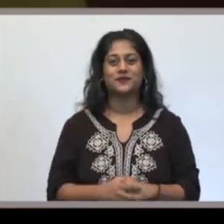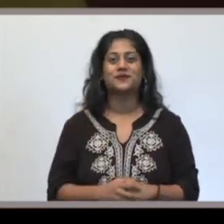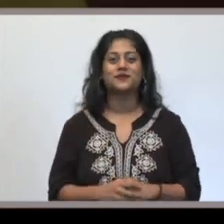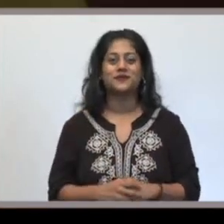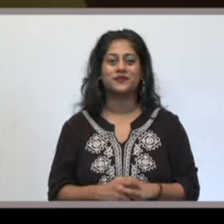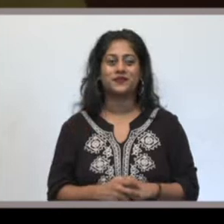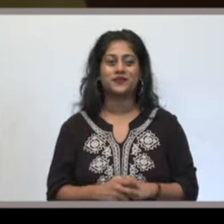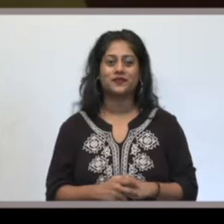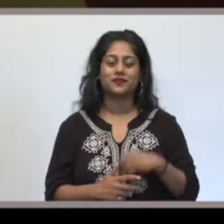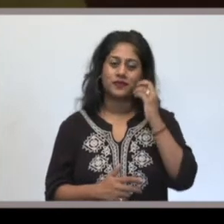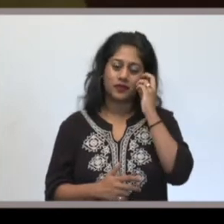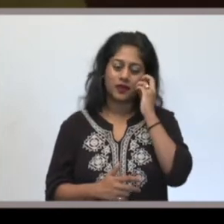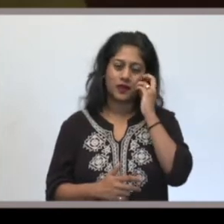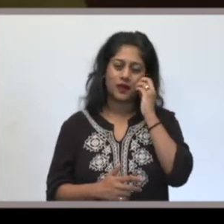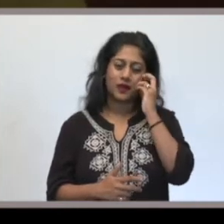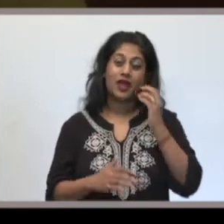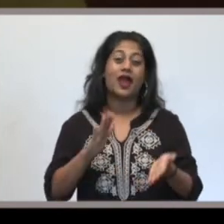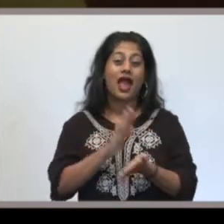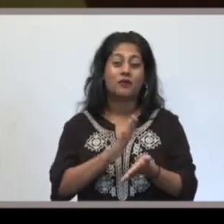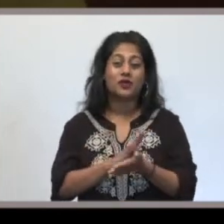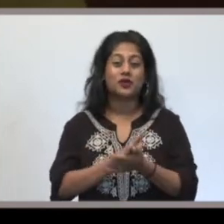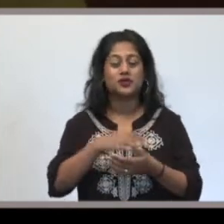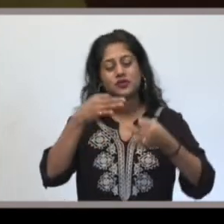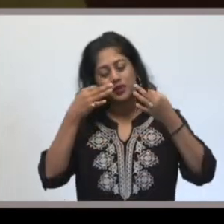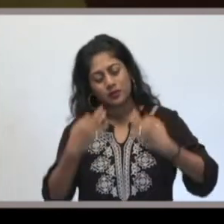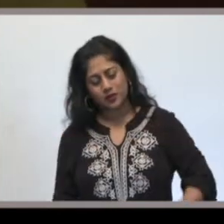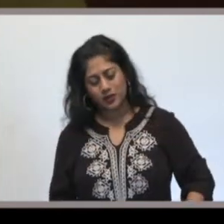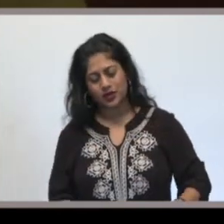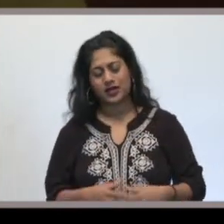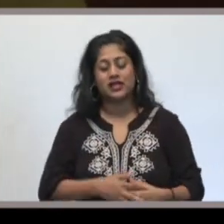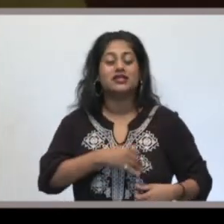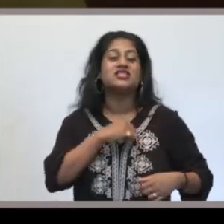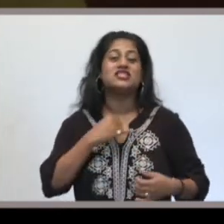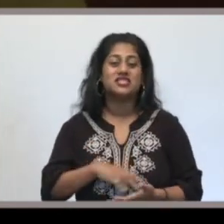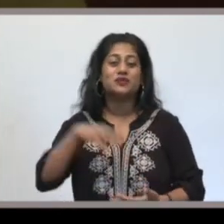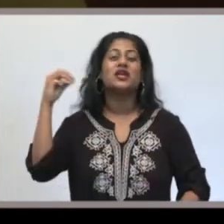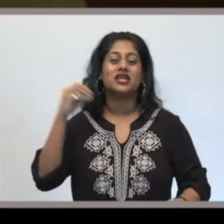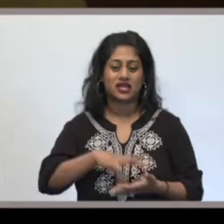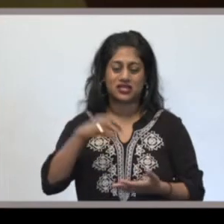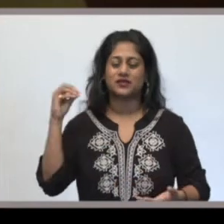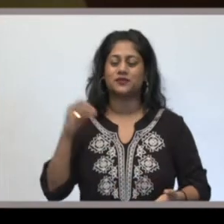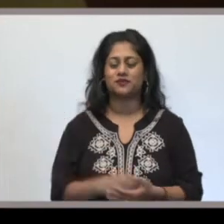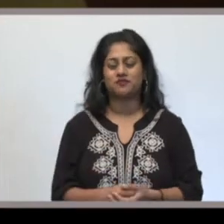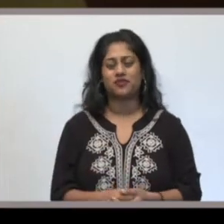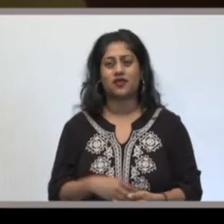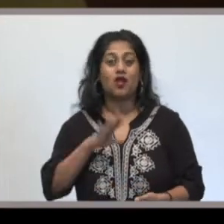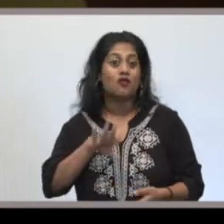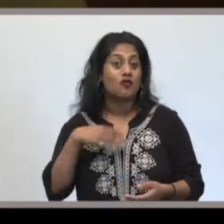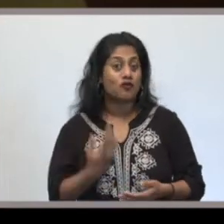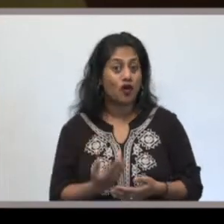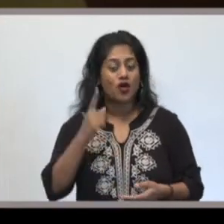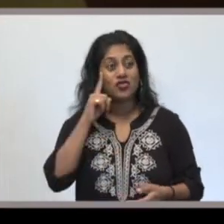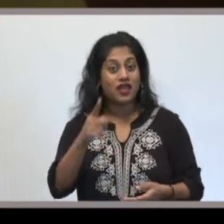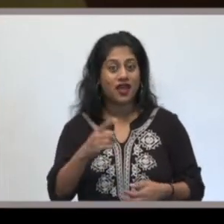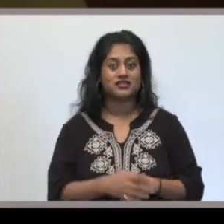5, 3 says, "Blessed are the poor in spirit," or "Blessed are the poor in spirit, for